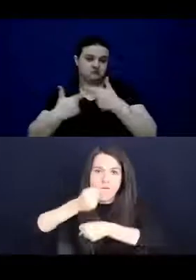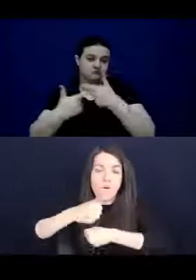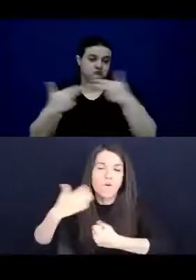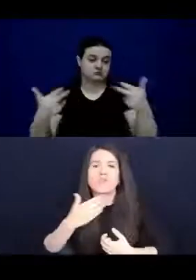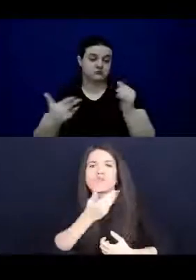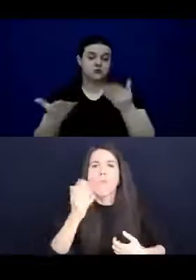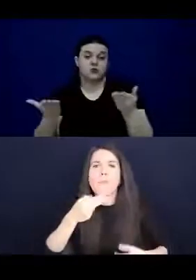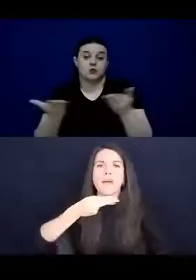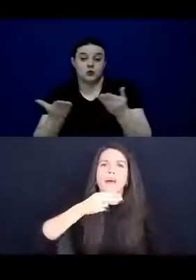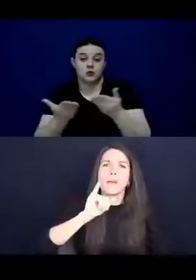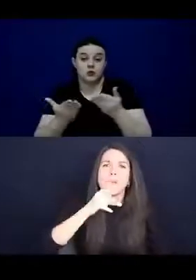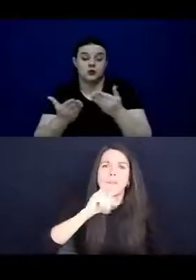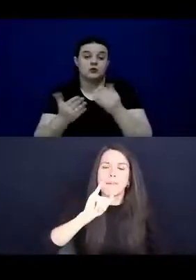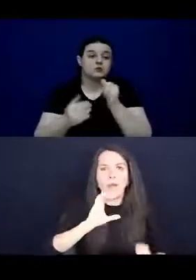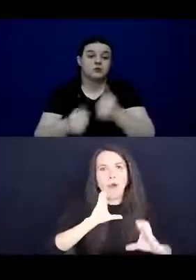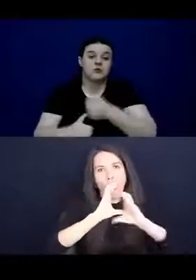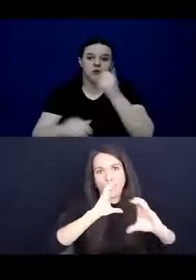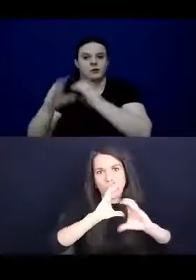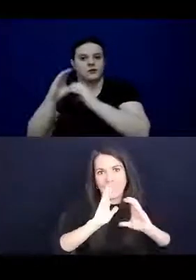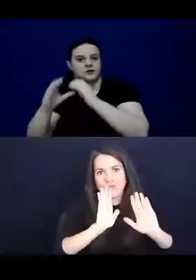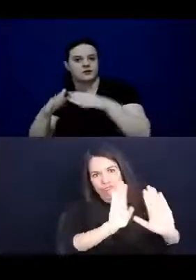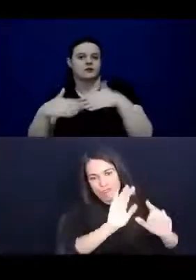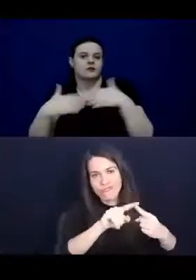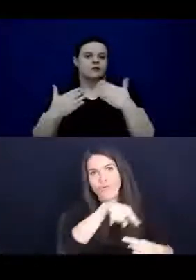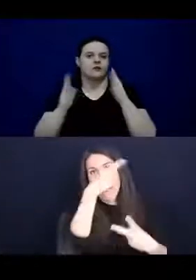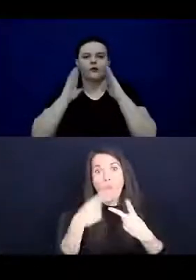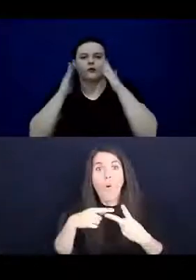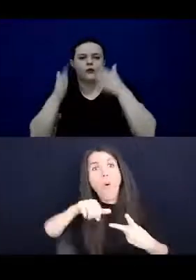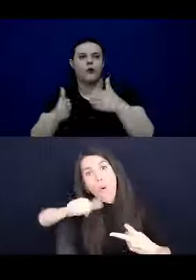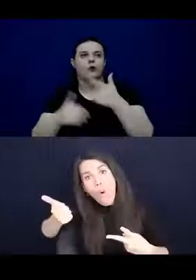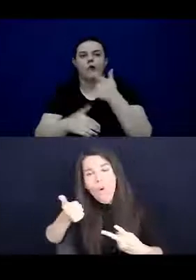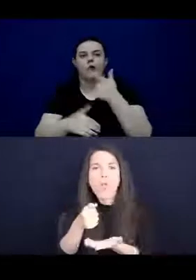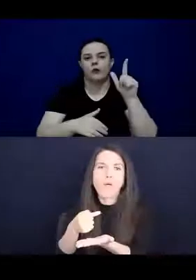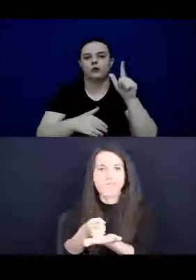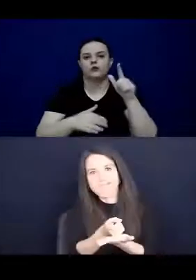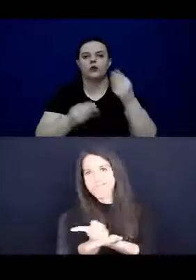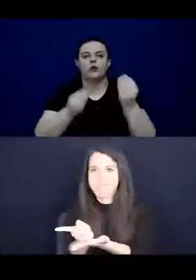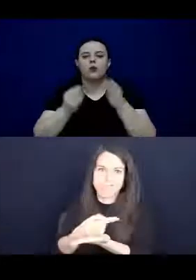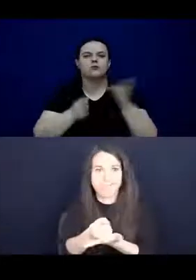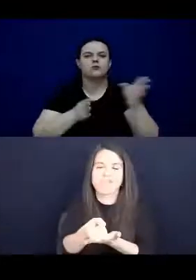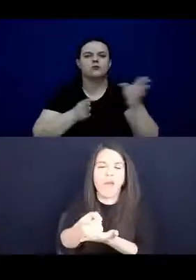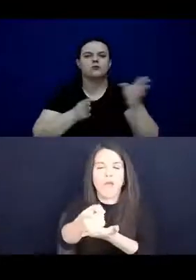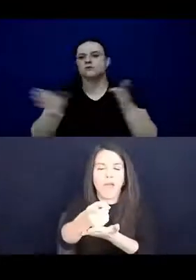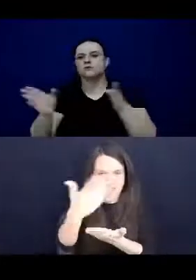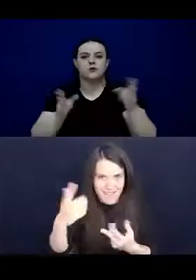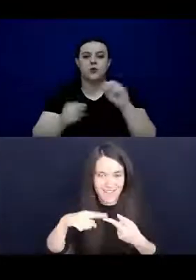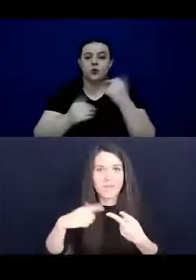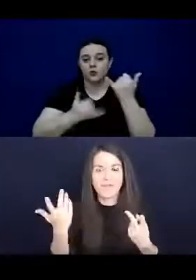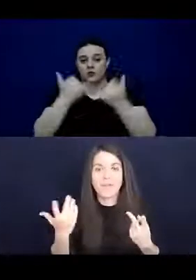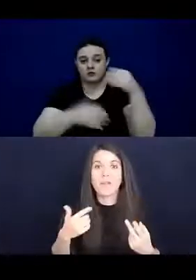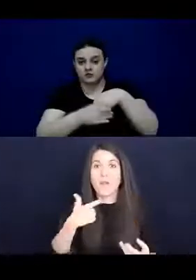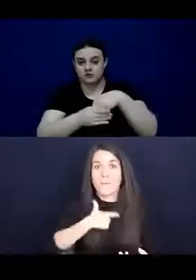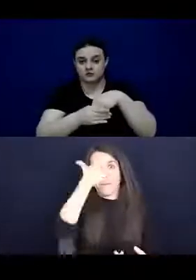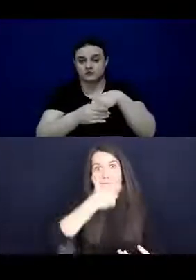communication. Some might be focused more on navigation or gamification. They can be personalized